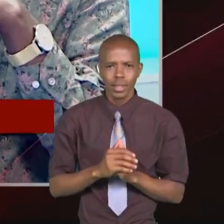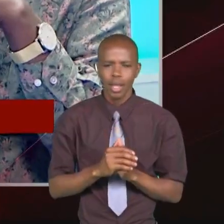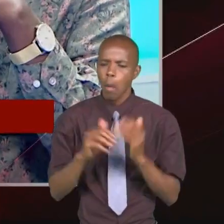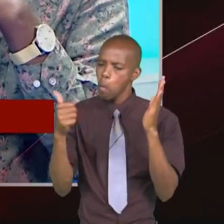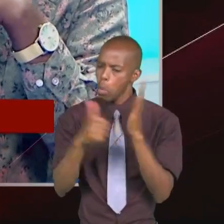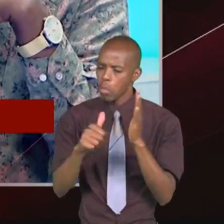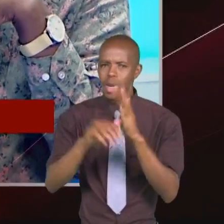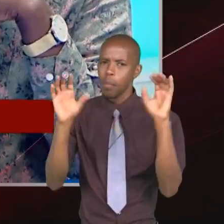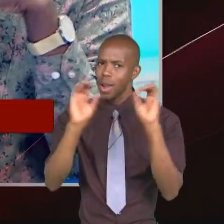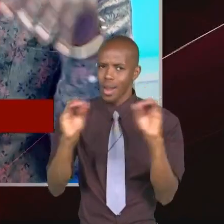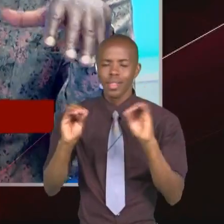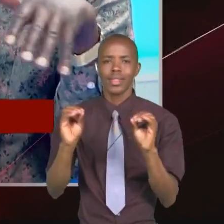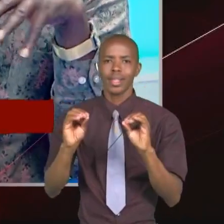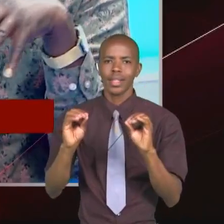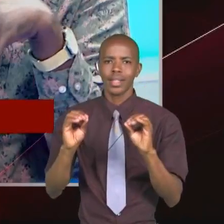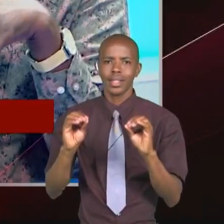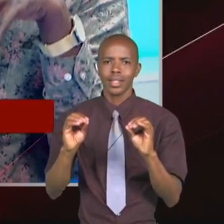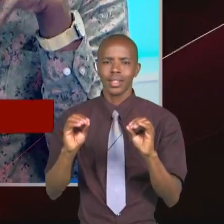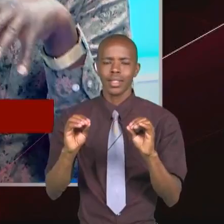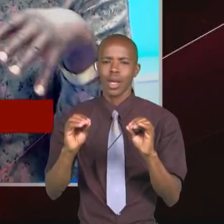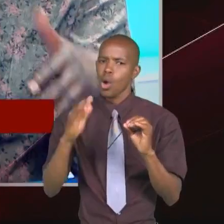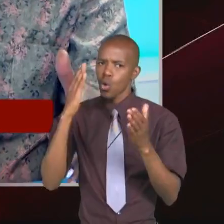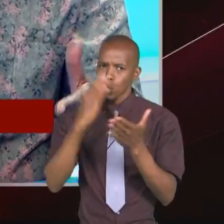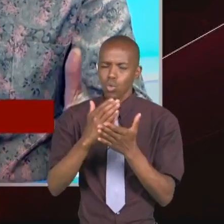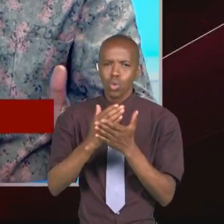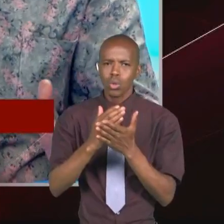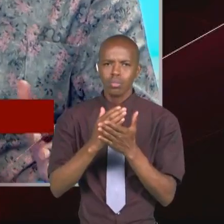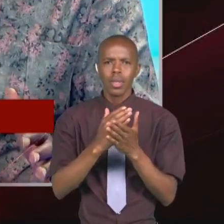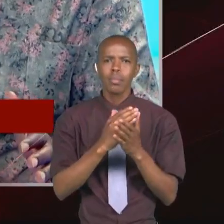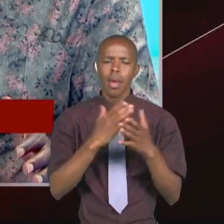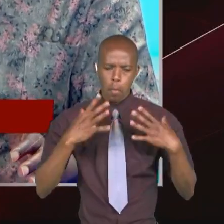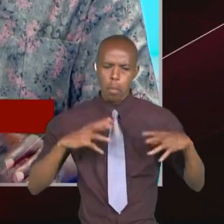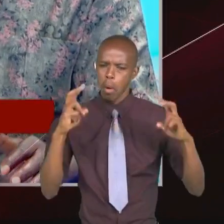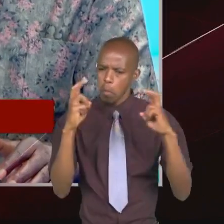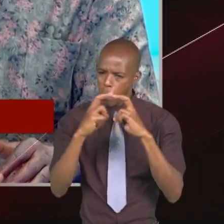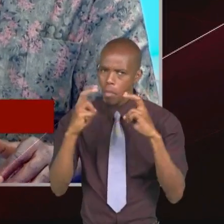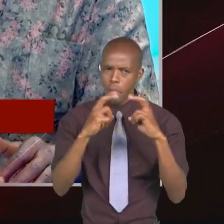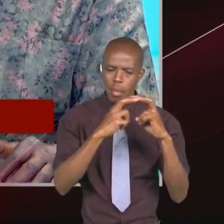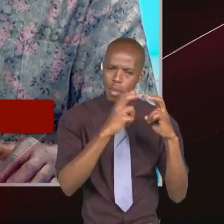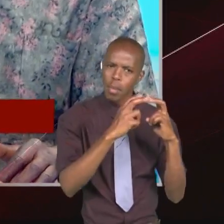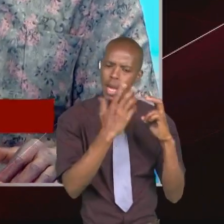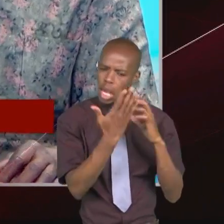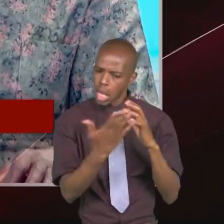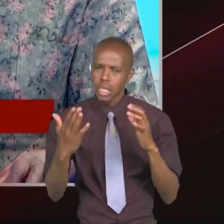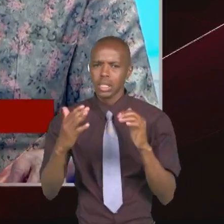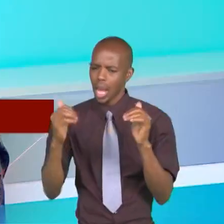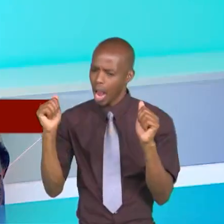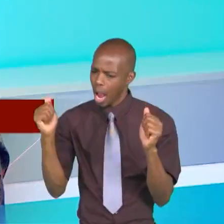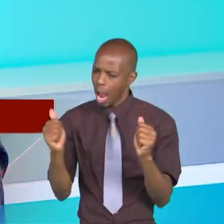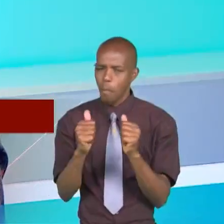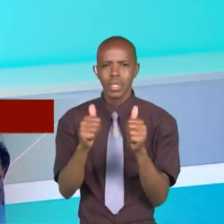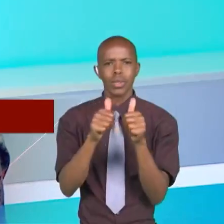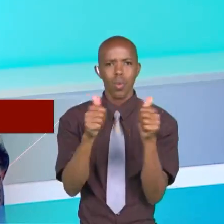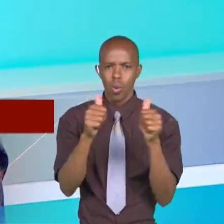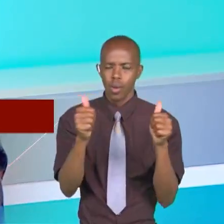problems. Actually, things were surely there was element of consultation, and things were not happening haphazardly. So I